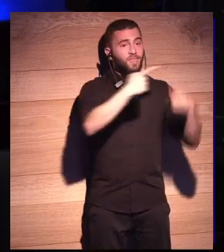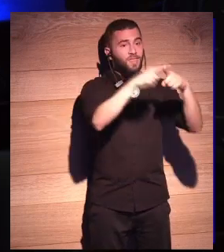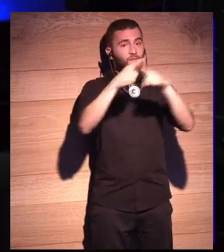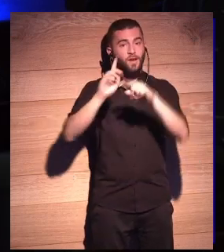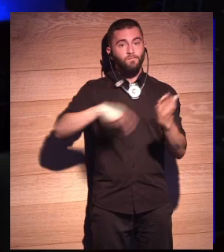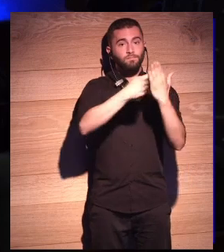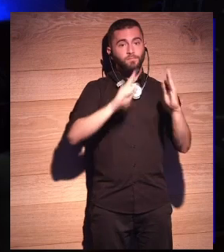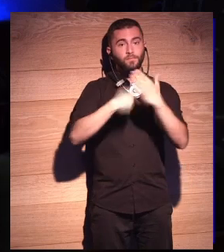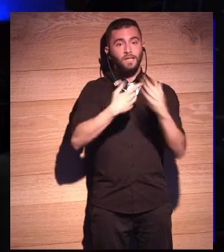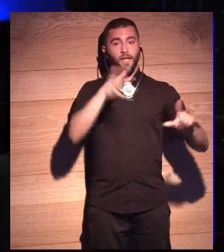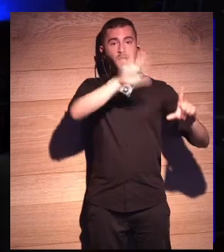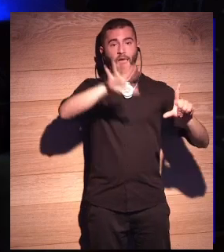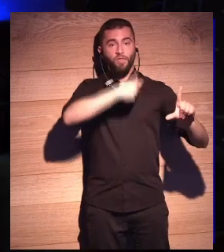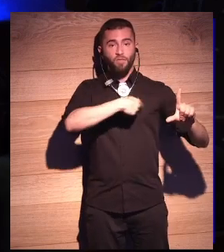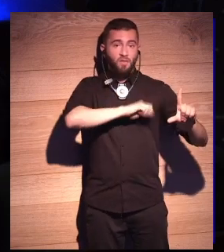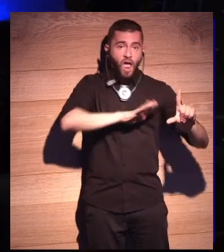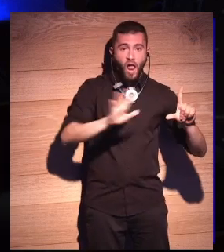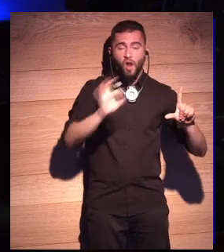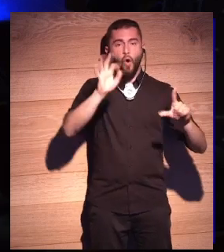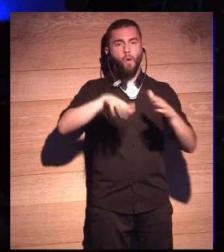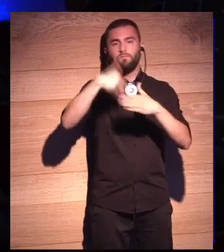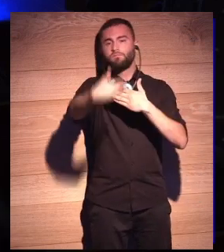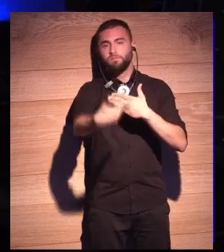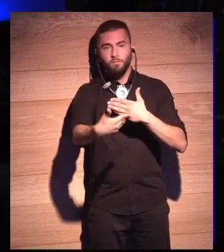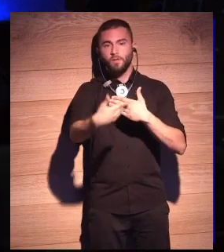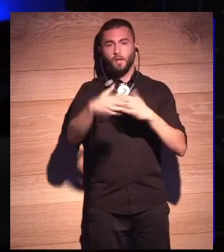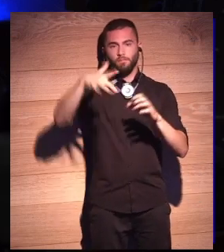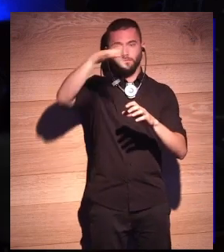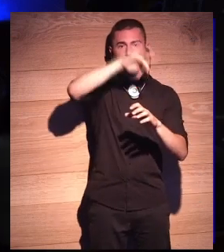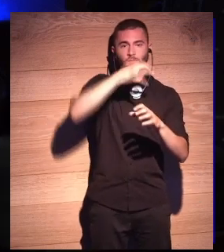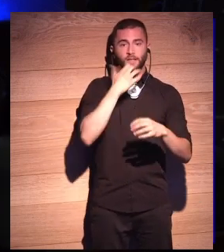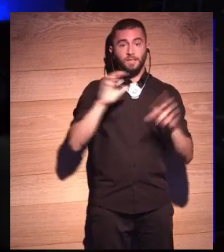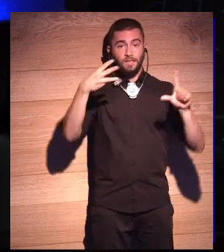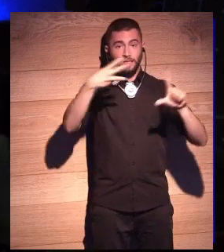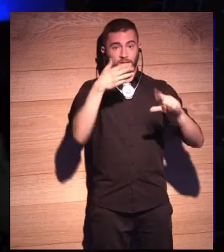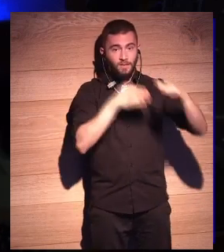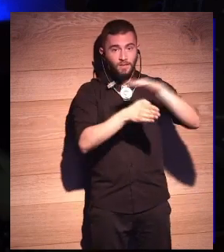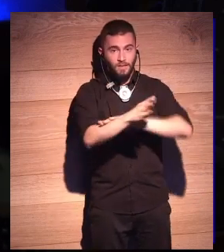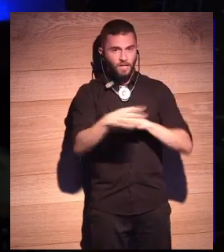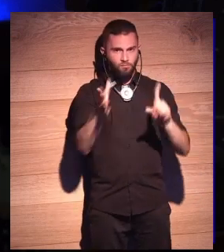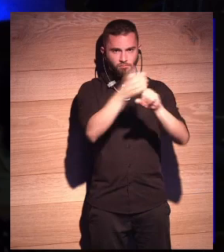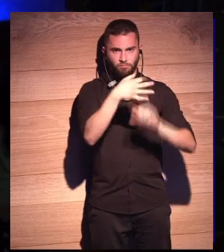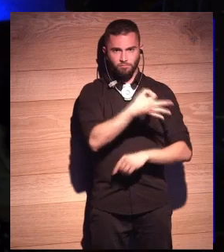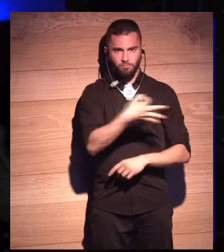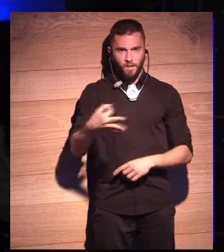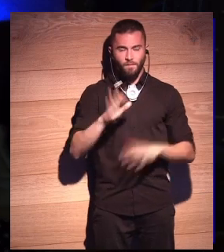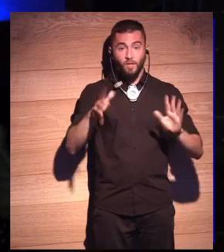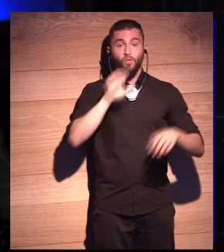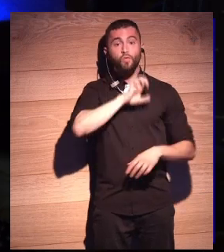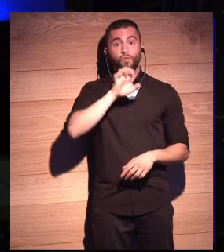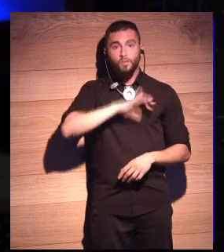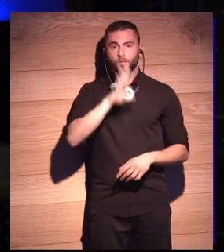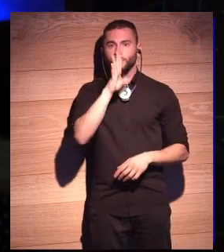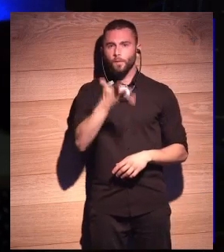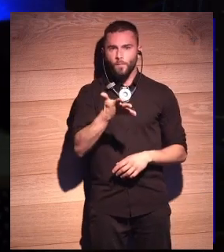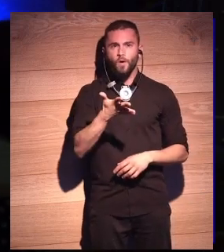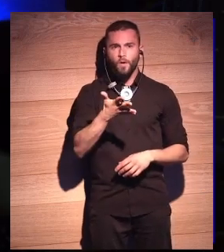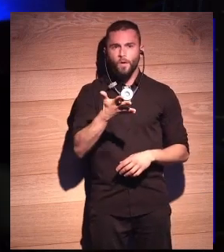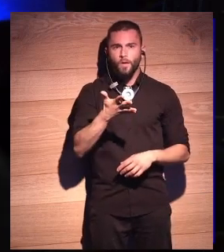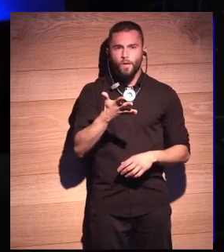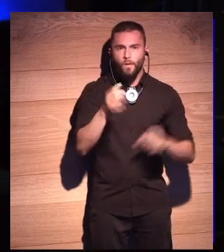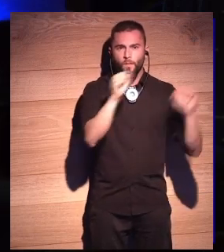get recorded in different industrial property rights at national and international level. If you're going to the internet, you're going to find it properly. The